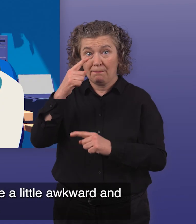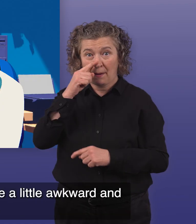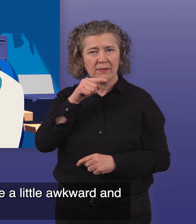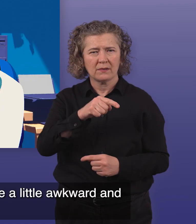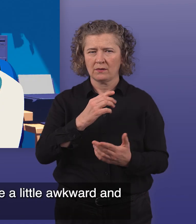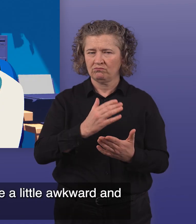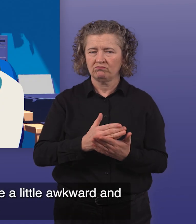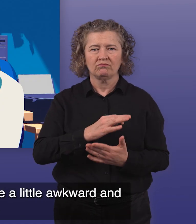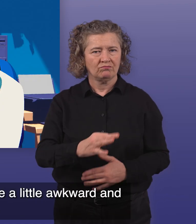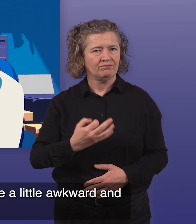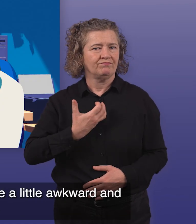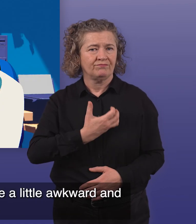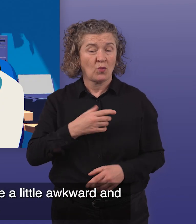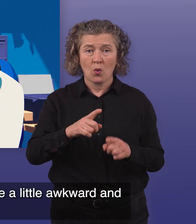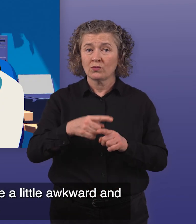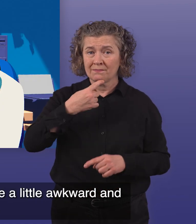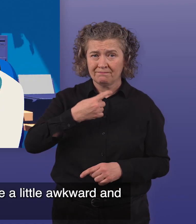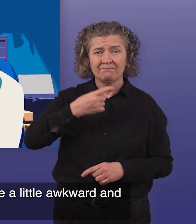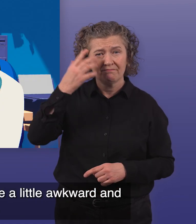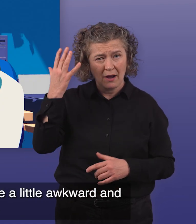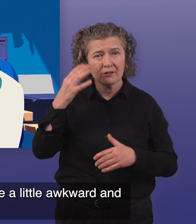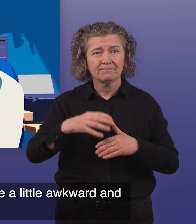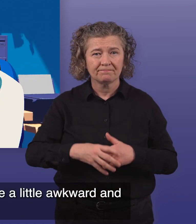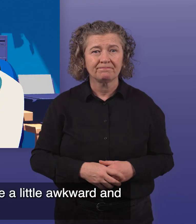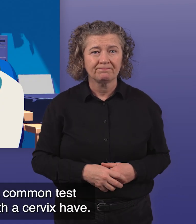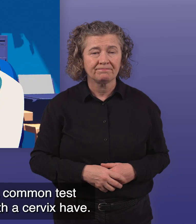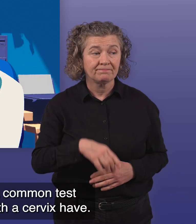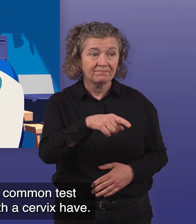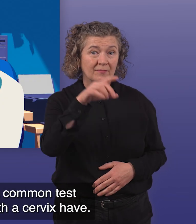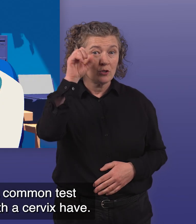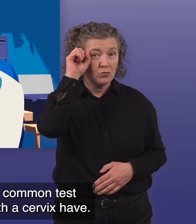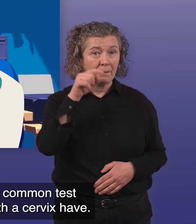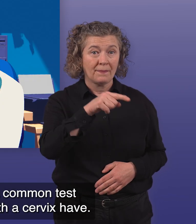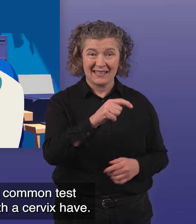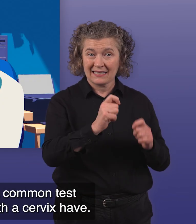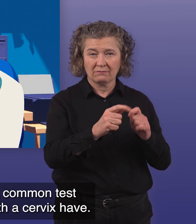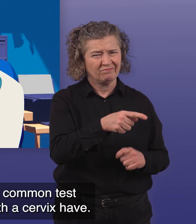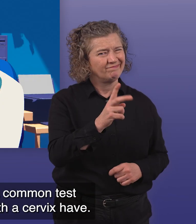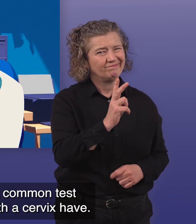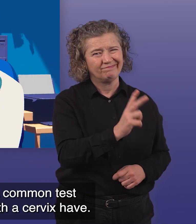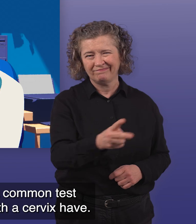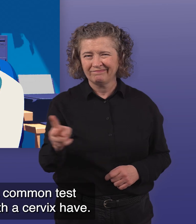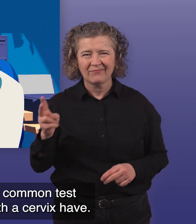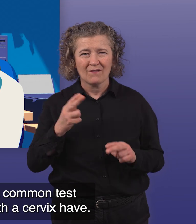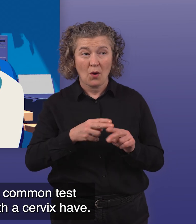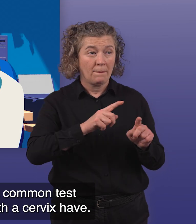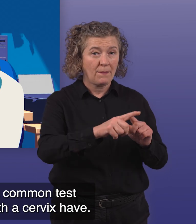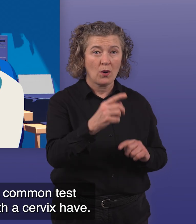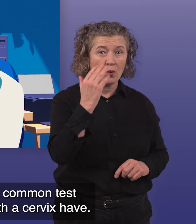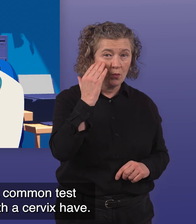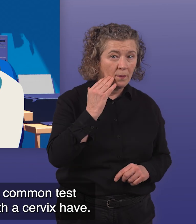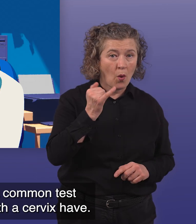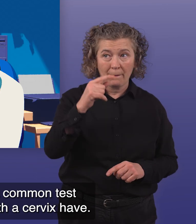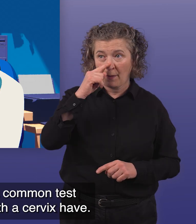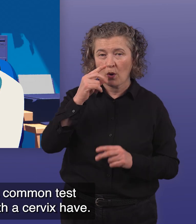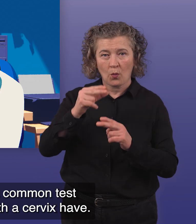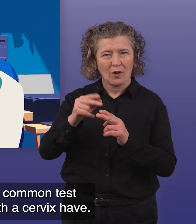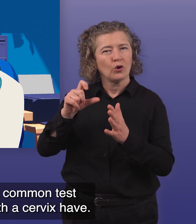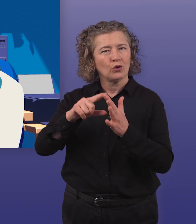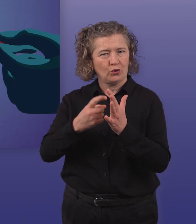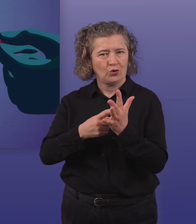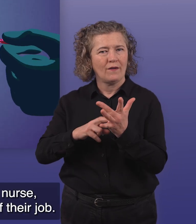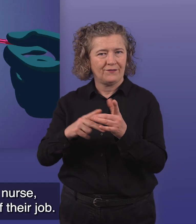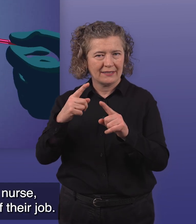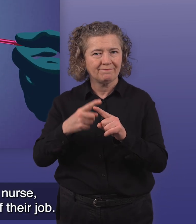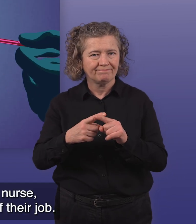For some, this part of the test can be a little awkward and embarrassing. Just remember that this is a common test that most women or people with a cervix